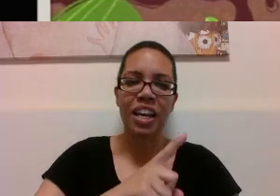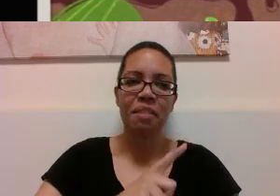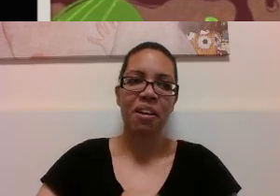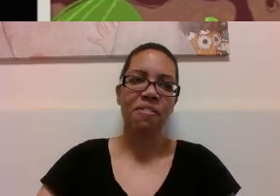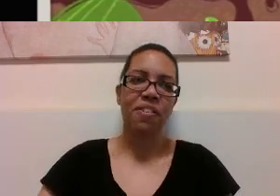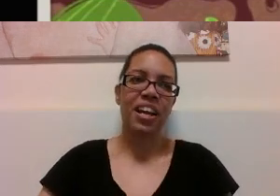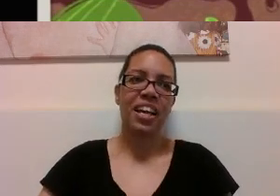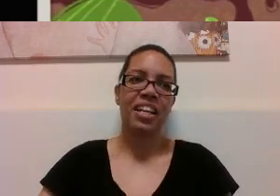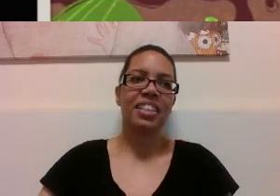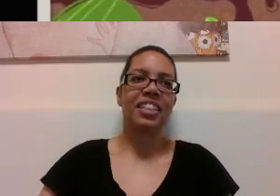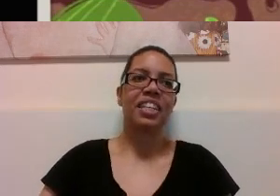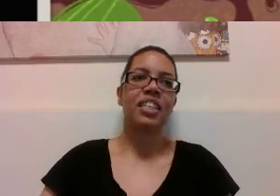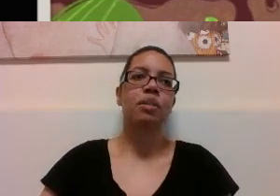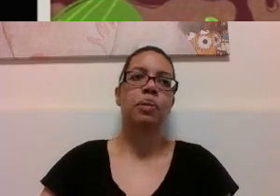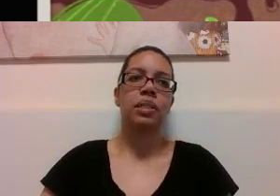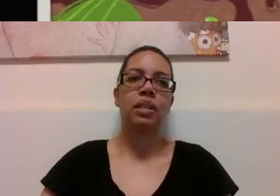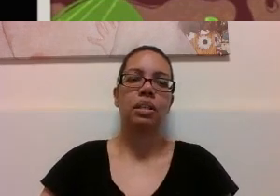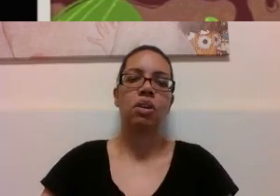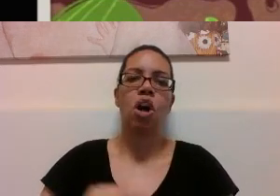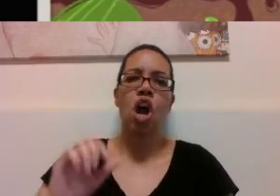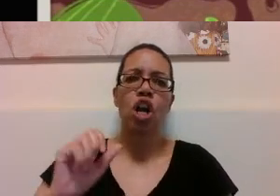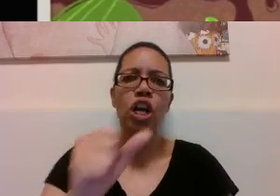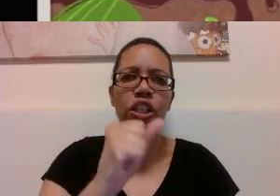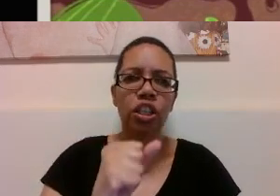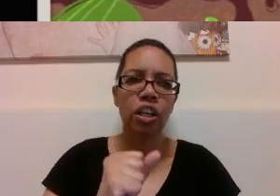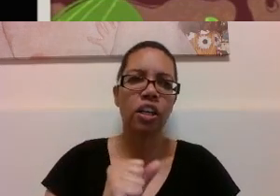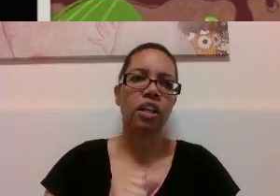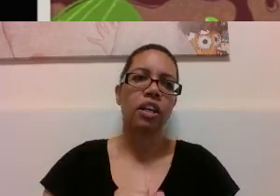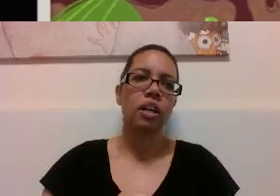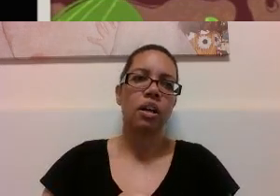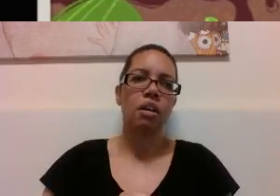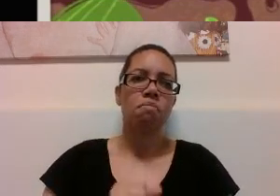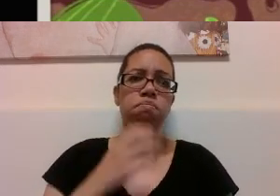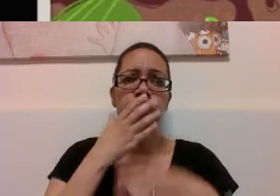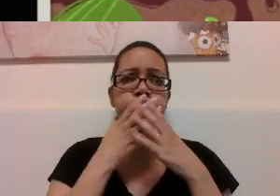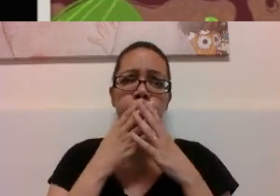Not today, my friend, said Super Tato. Gotcha!